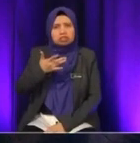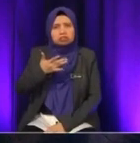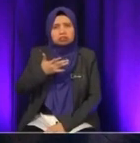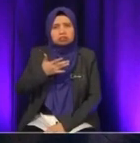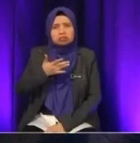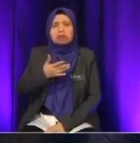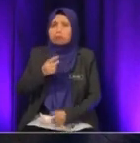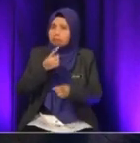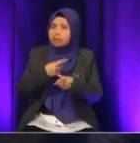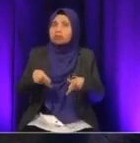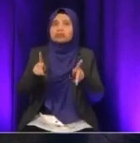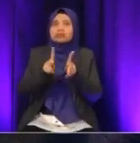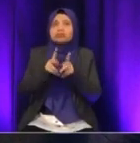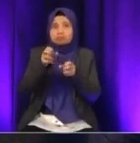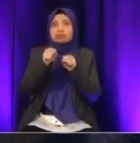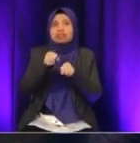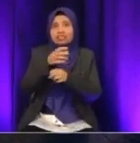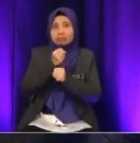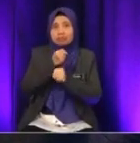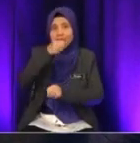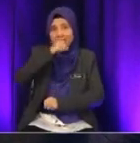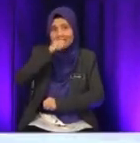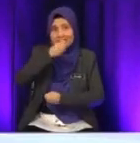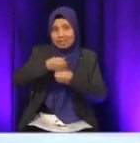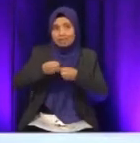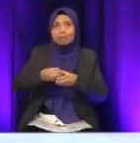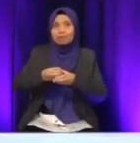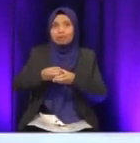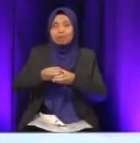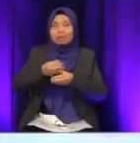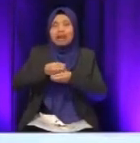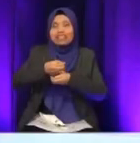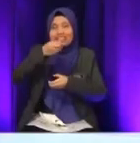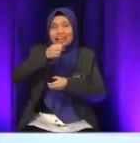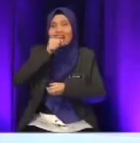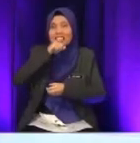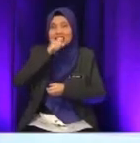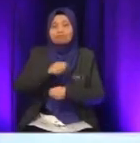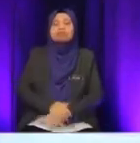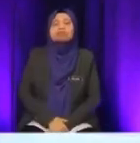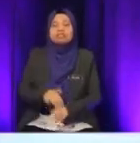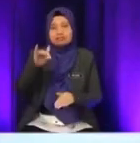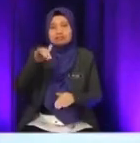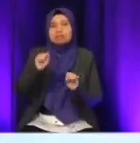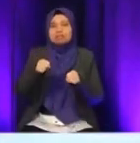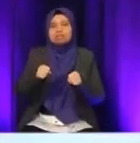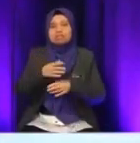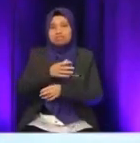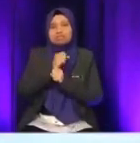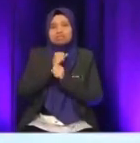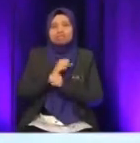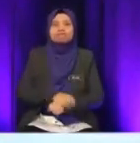stick? Of course. I'm yes. giving Isma one. All right. Is this okay, Isma? So one ice cream stick for Isma. Okay. Well